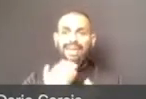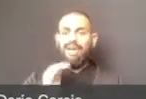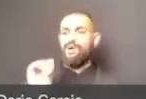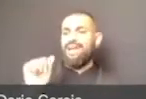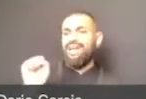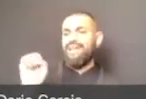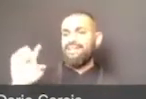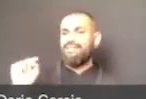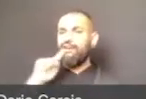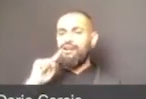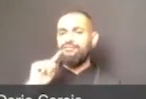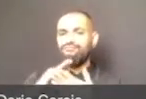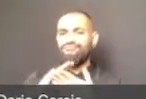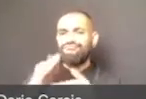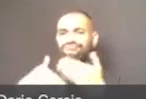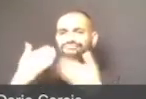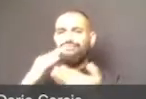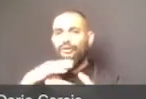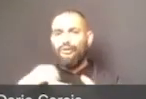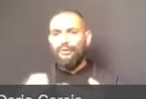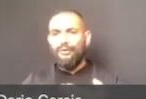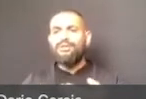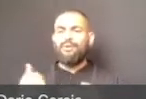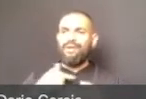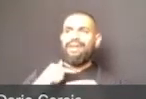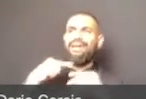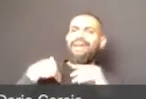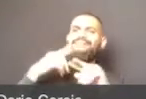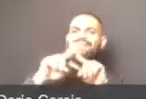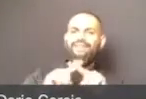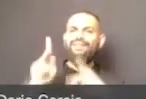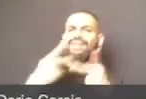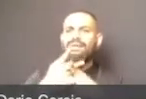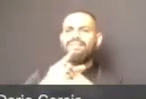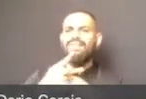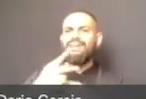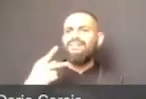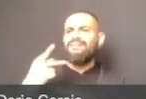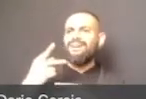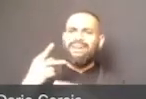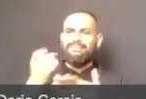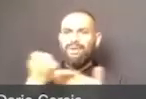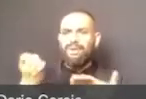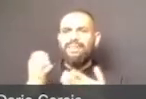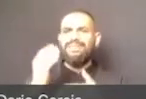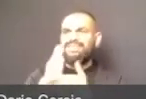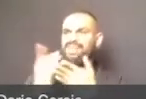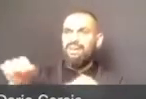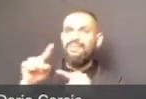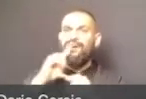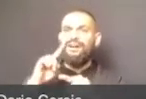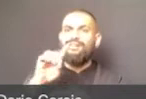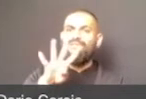aging. We do have multiple types of generation. Some of those units are 40 and 50 years old. And just like a car